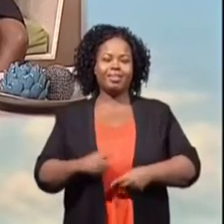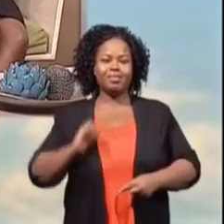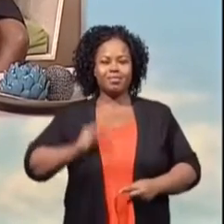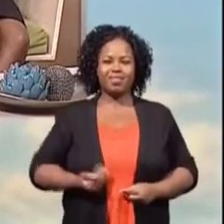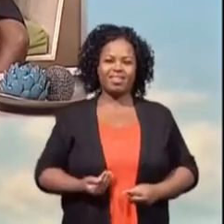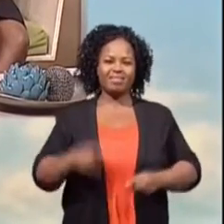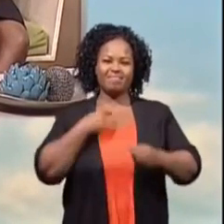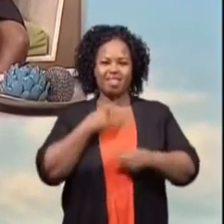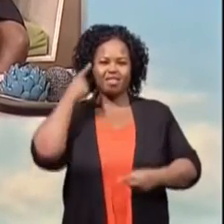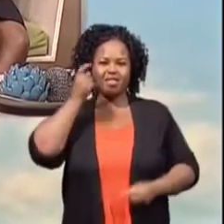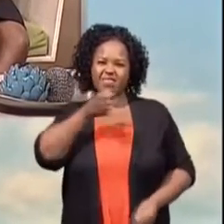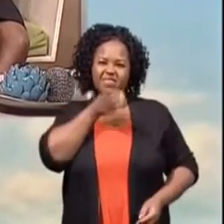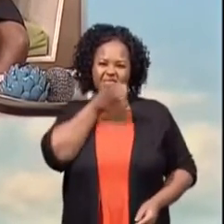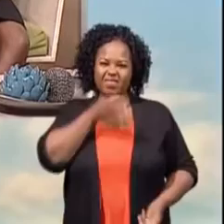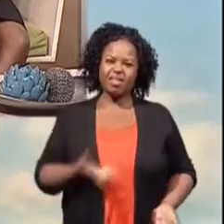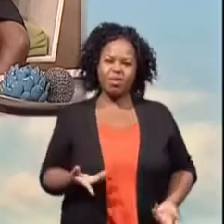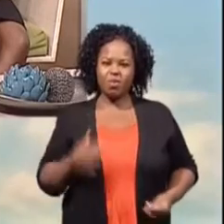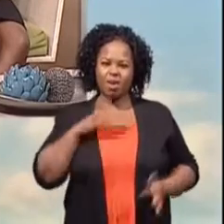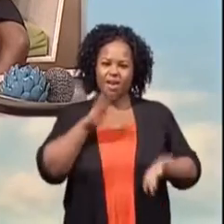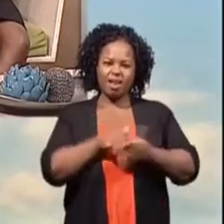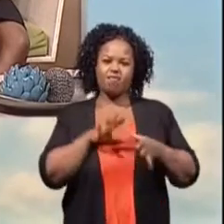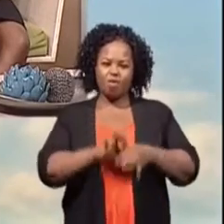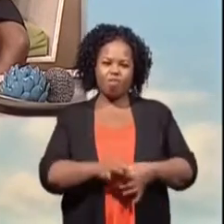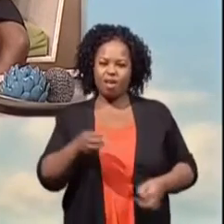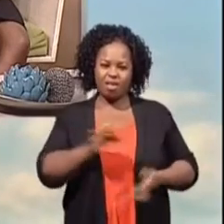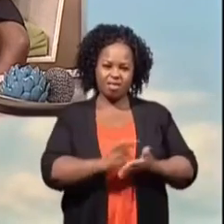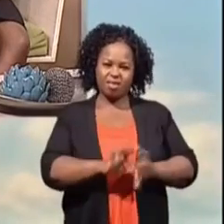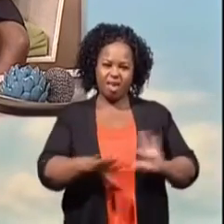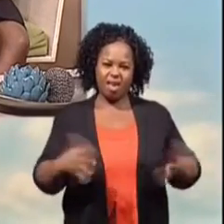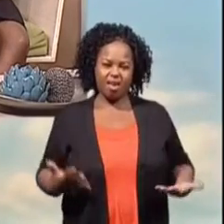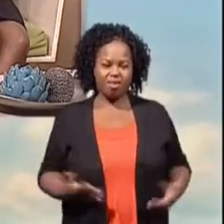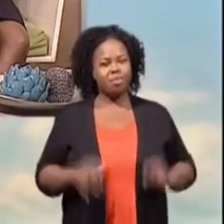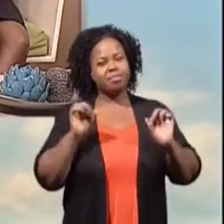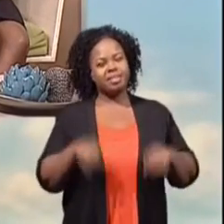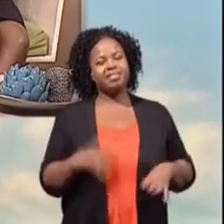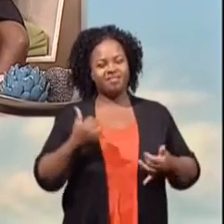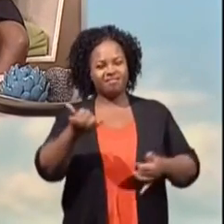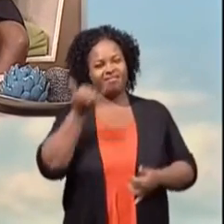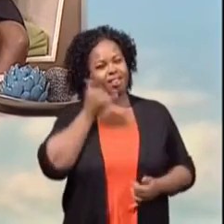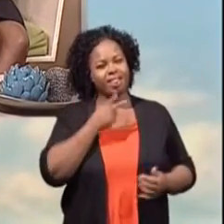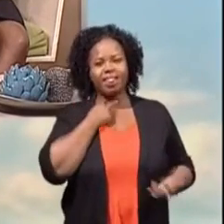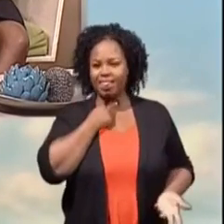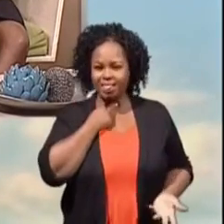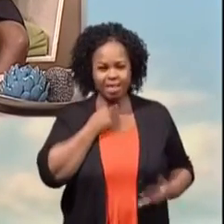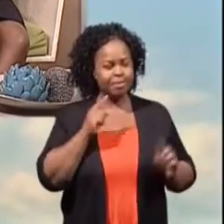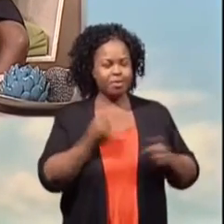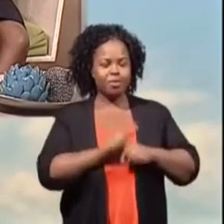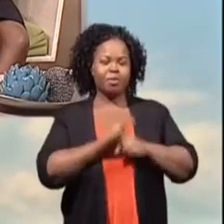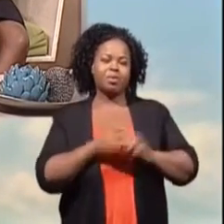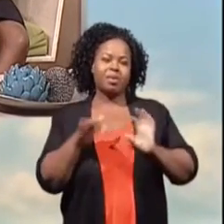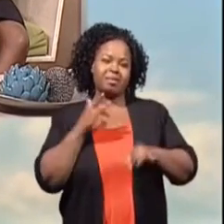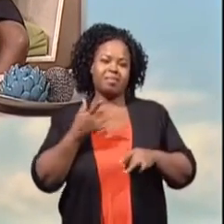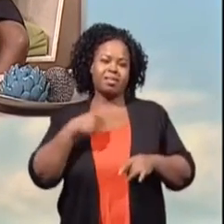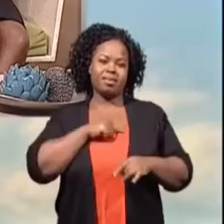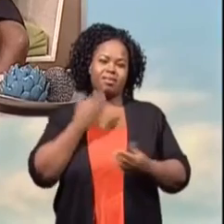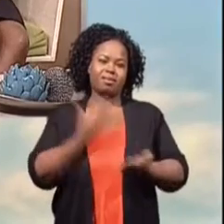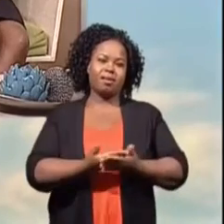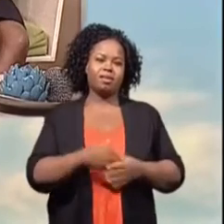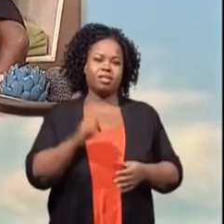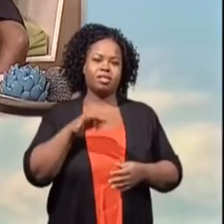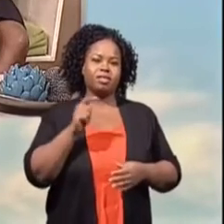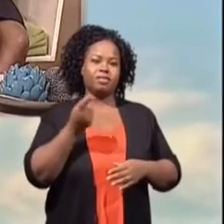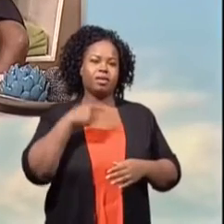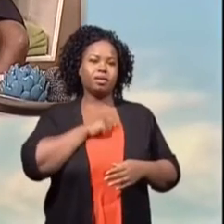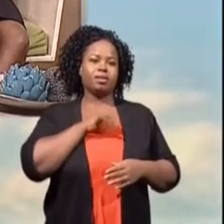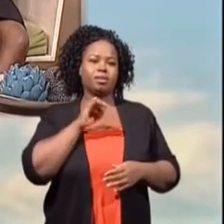tell you, just because I fit a good thing and I had lean. Yeah. I school have given us care because it's phone like a phone in, of course it's phone and I got us to